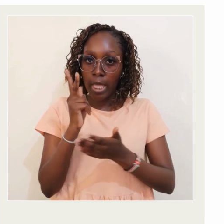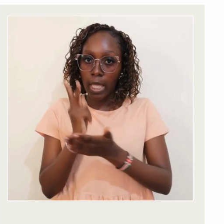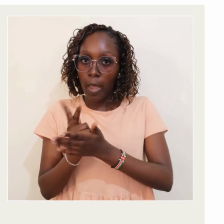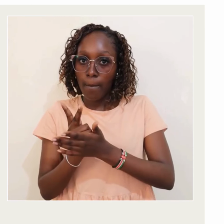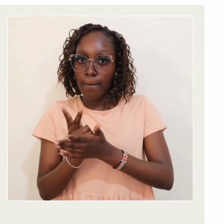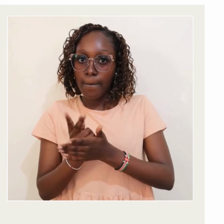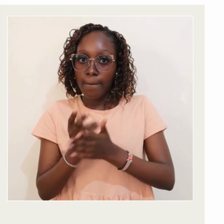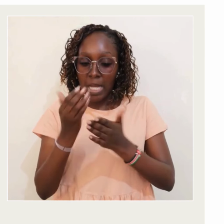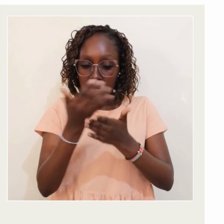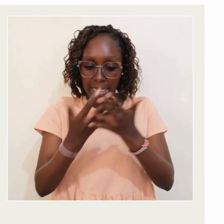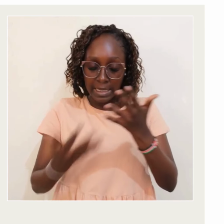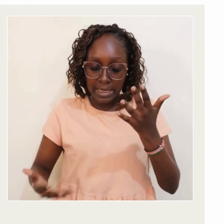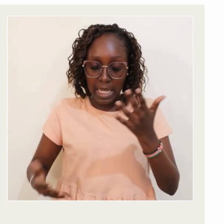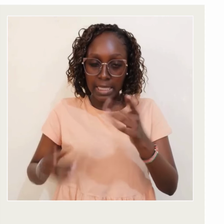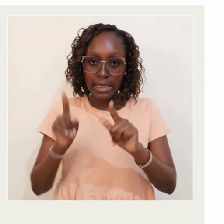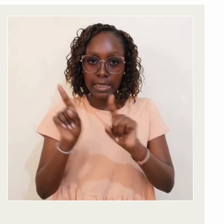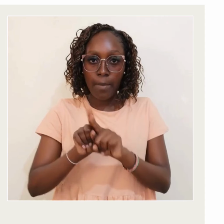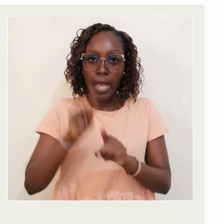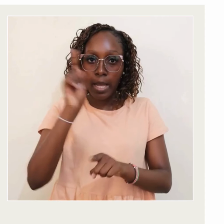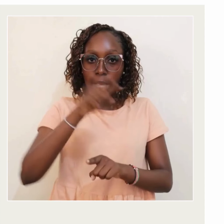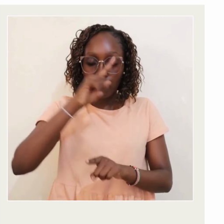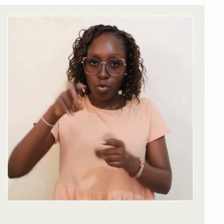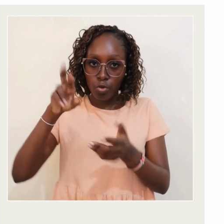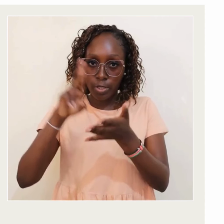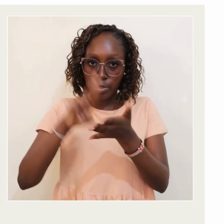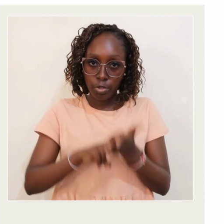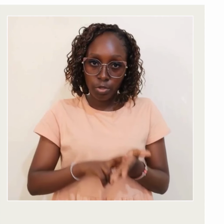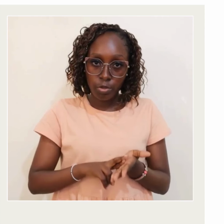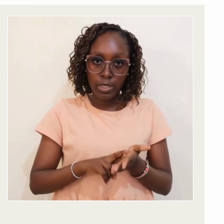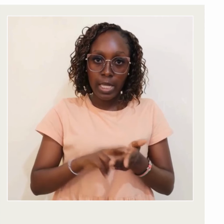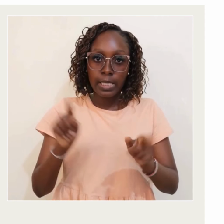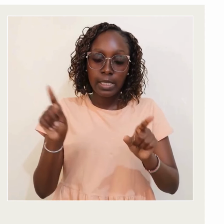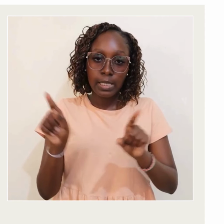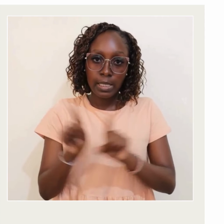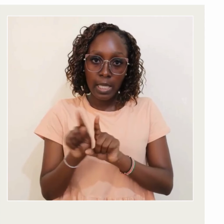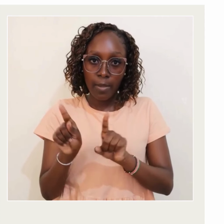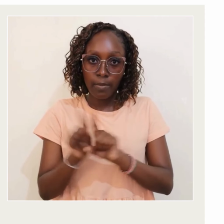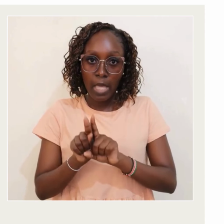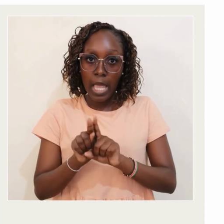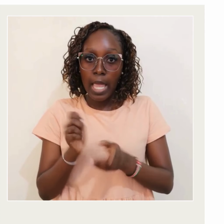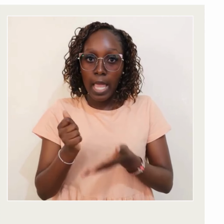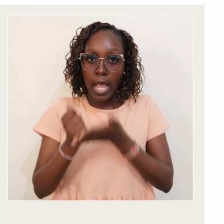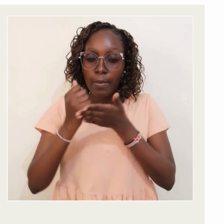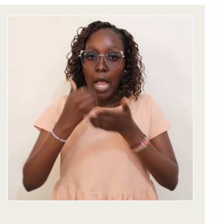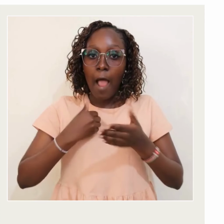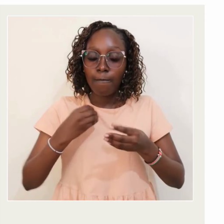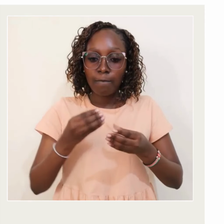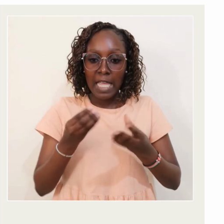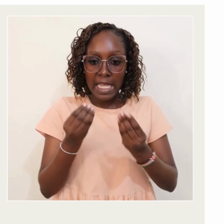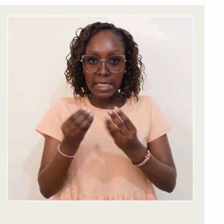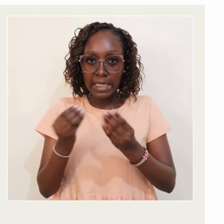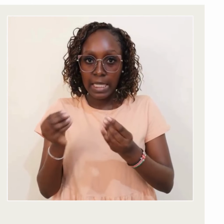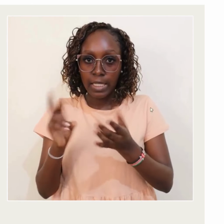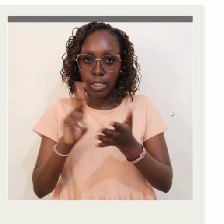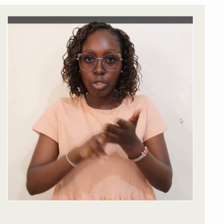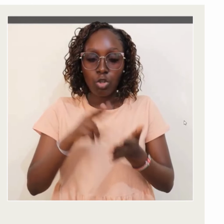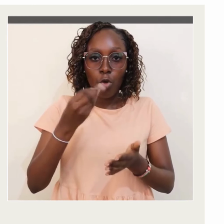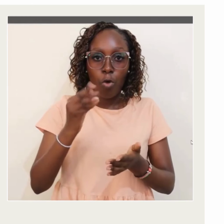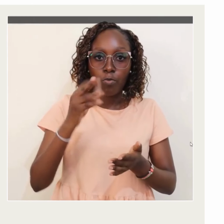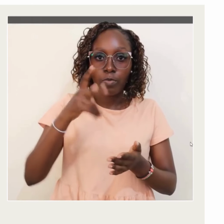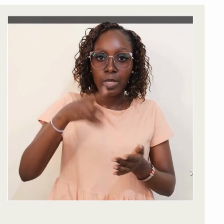register, and cancels registrations when necessary. It facilitates smooth application of